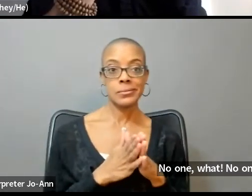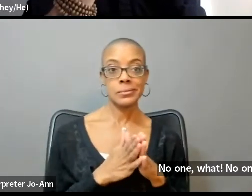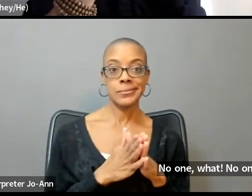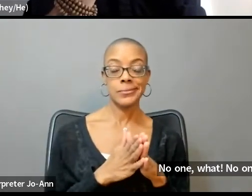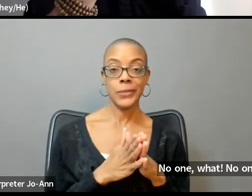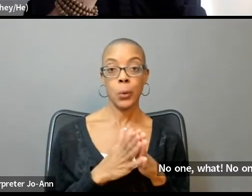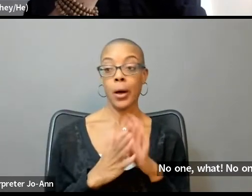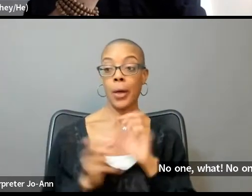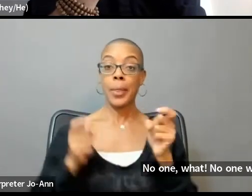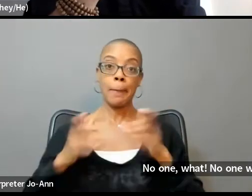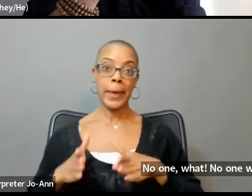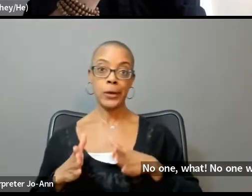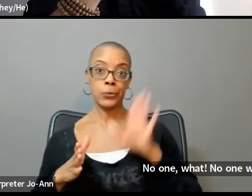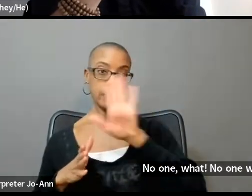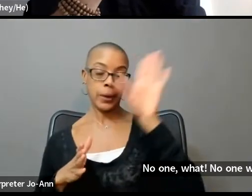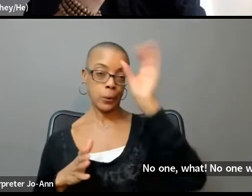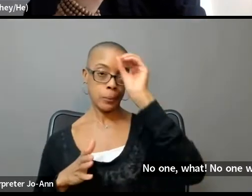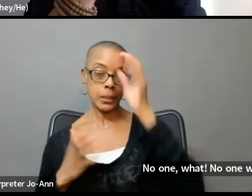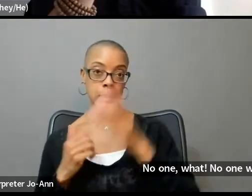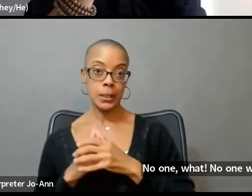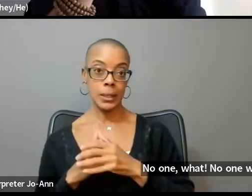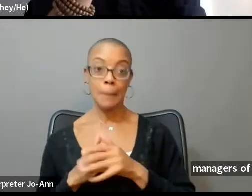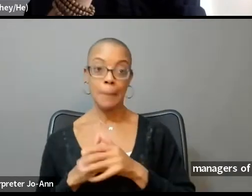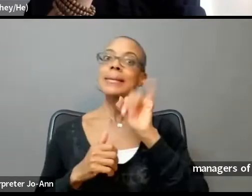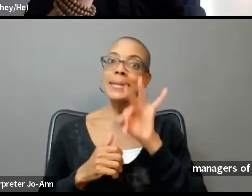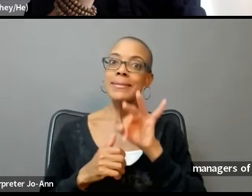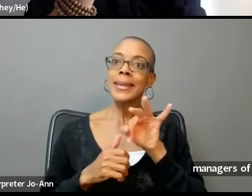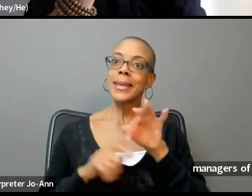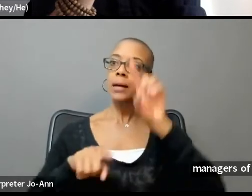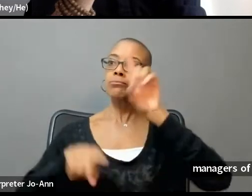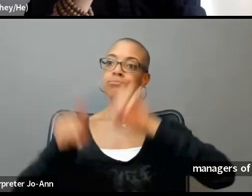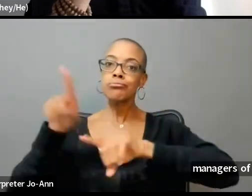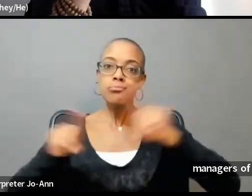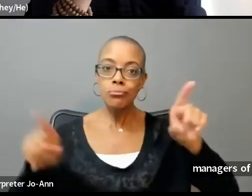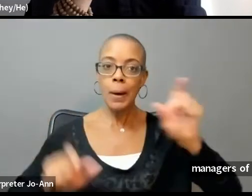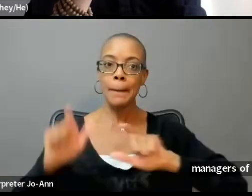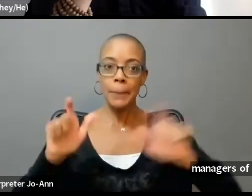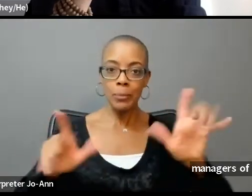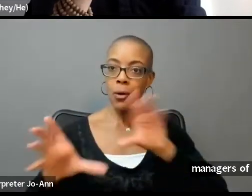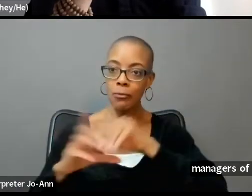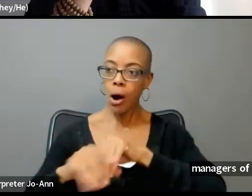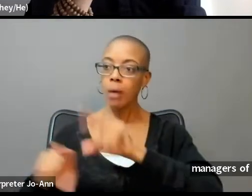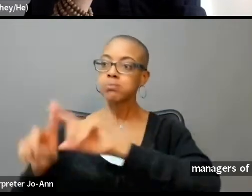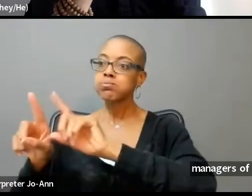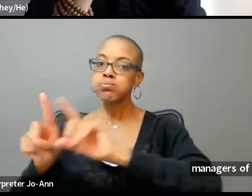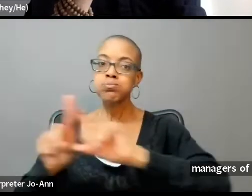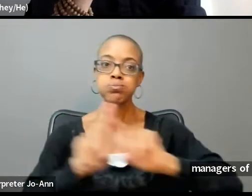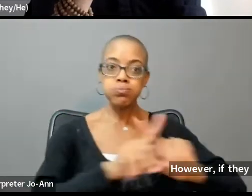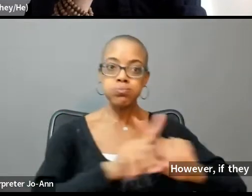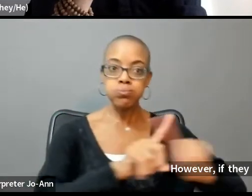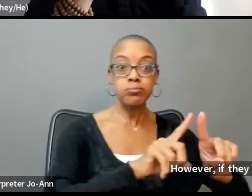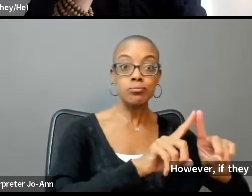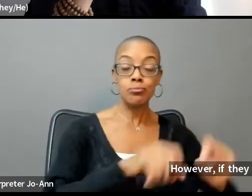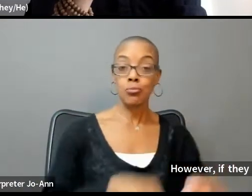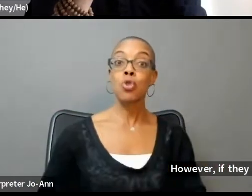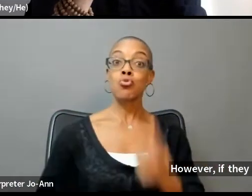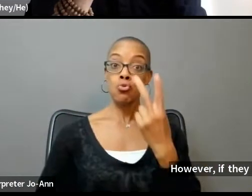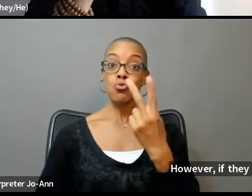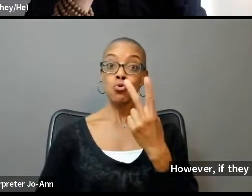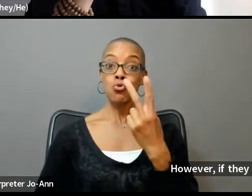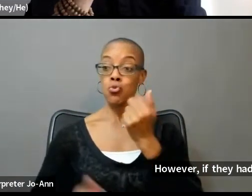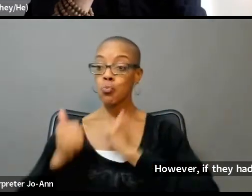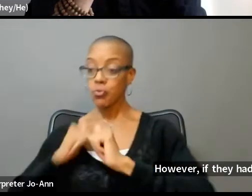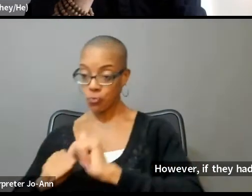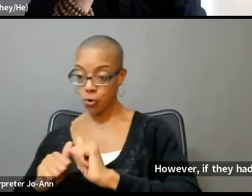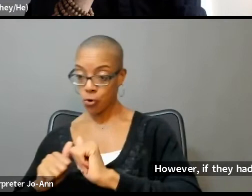bars or whatever. However, if they had a variety of people in the show, and it was 2 shows in the evening, there would